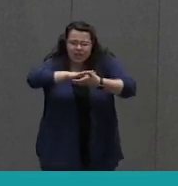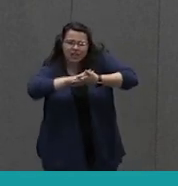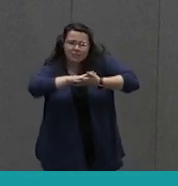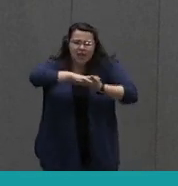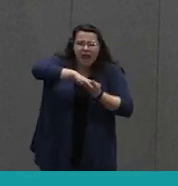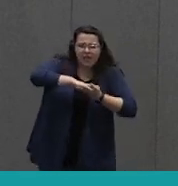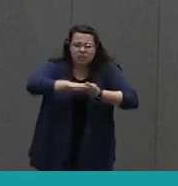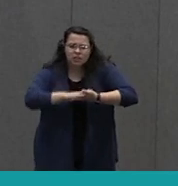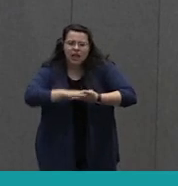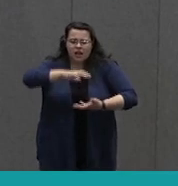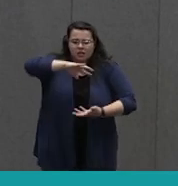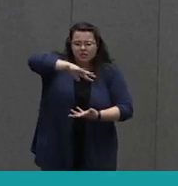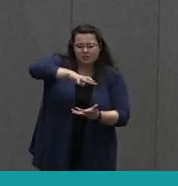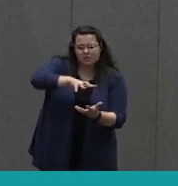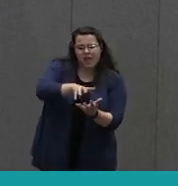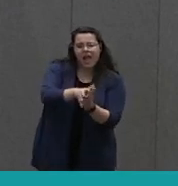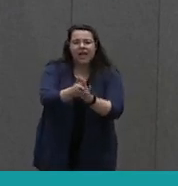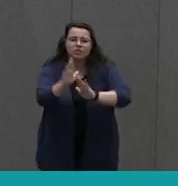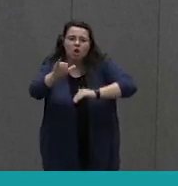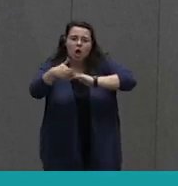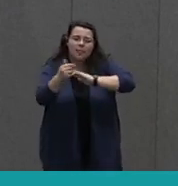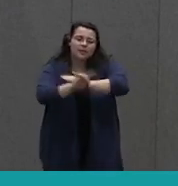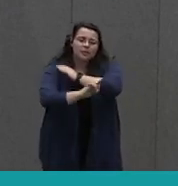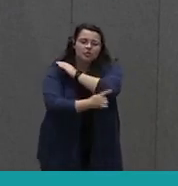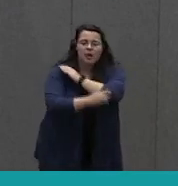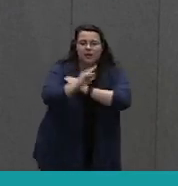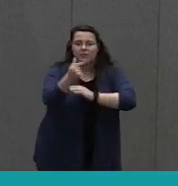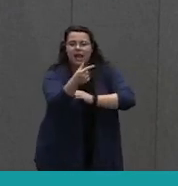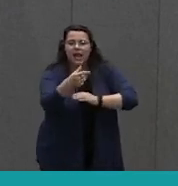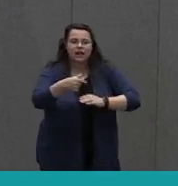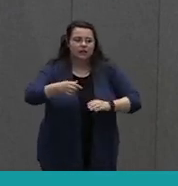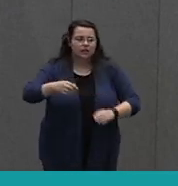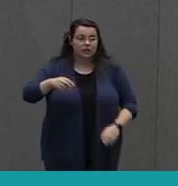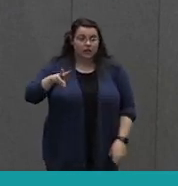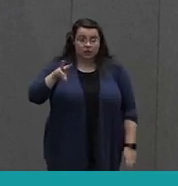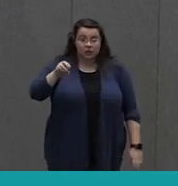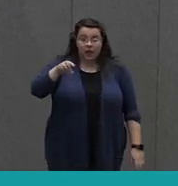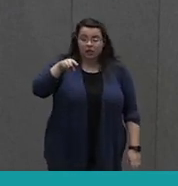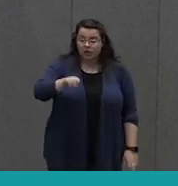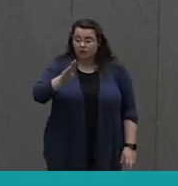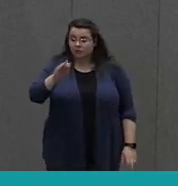Excellent. Tailgate, say ah.